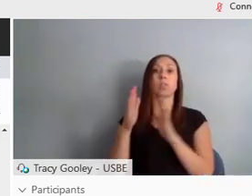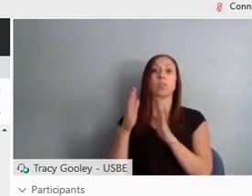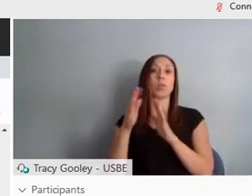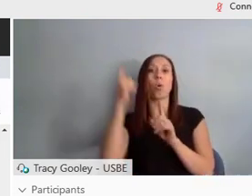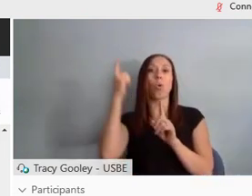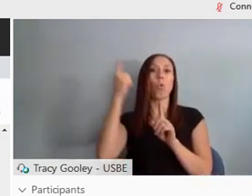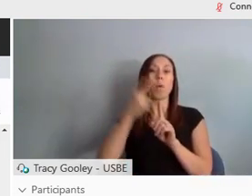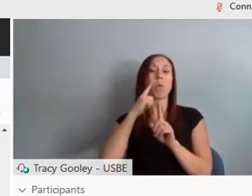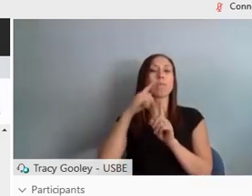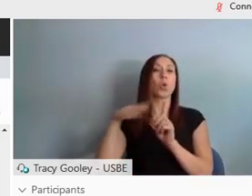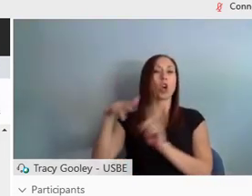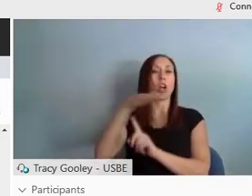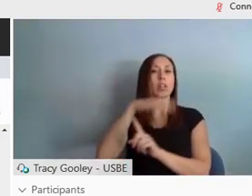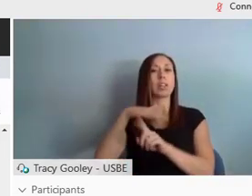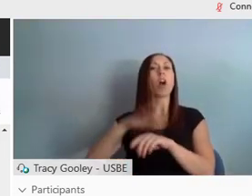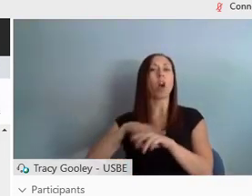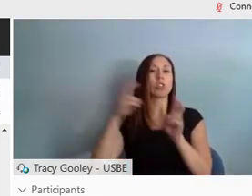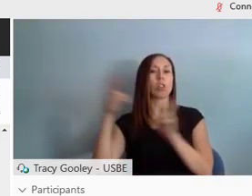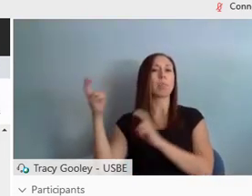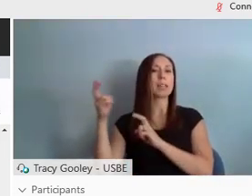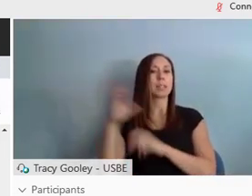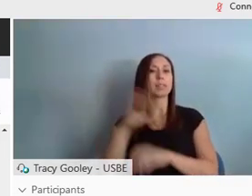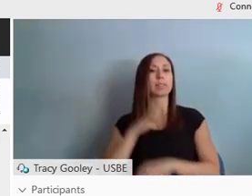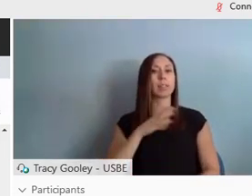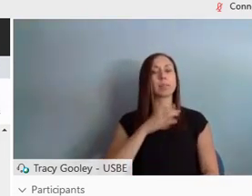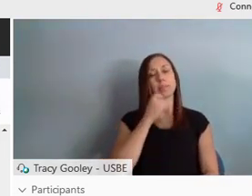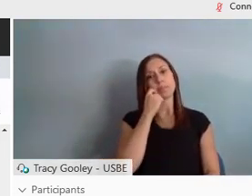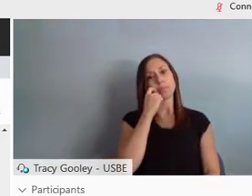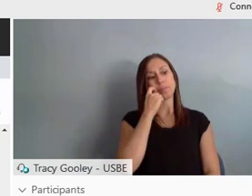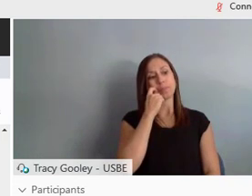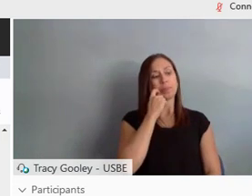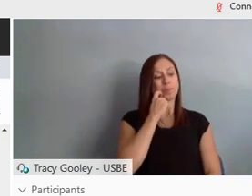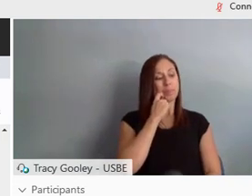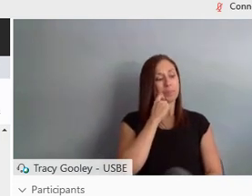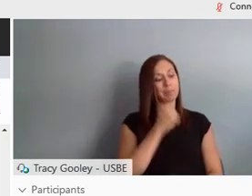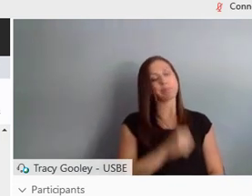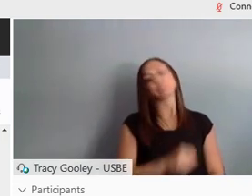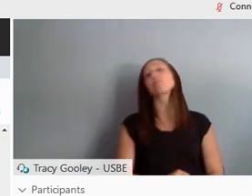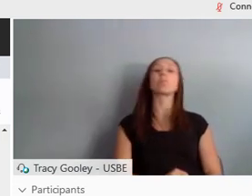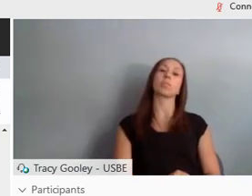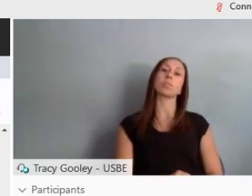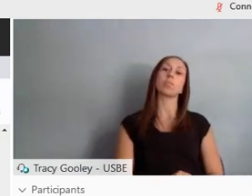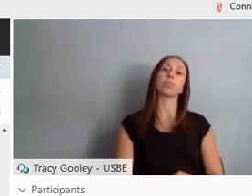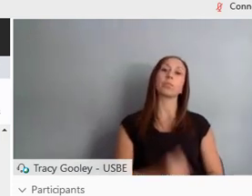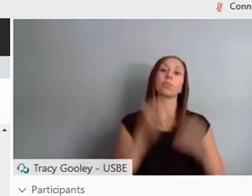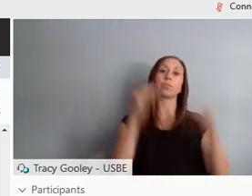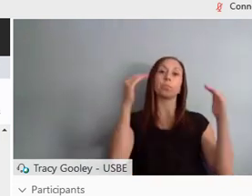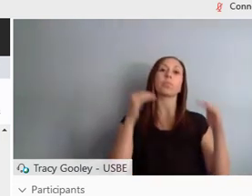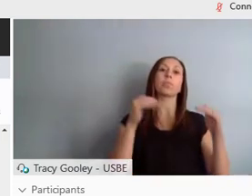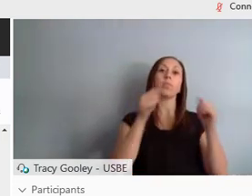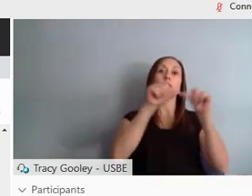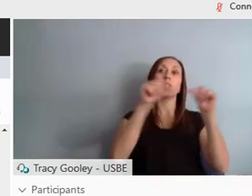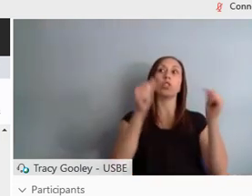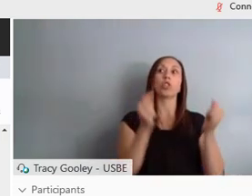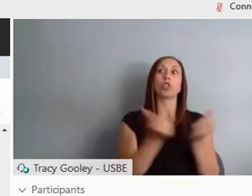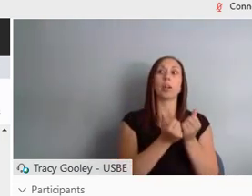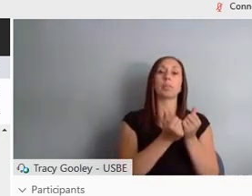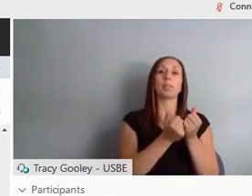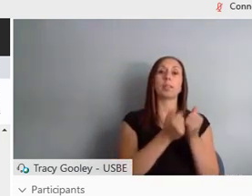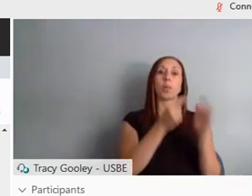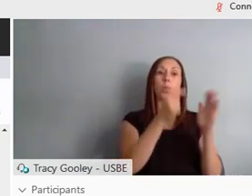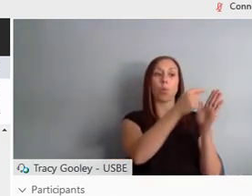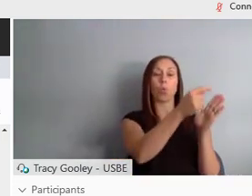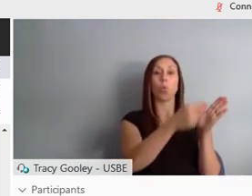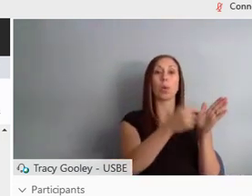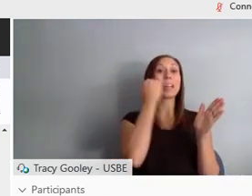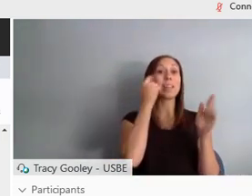content if it was on topic. Okay. And then these are the shapes that the child will point to.